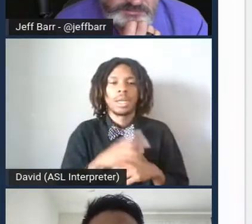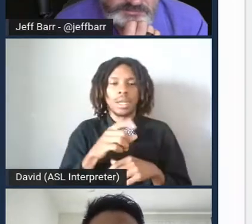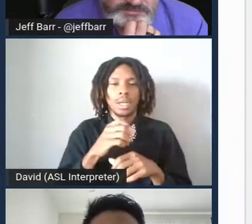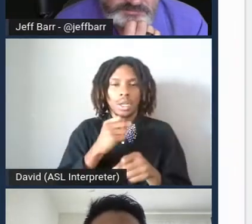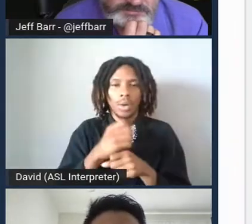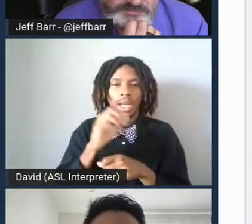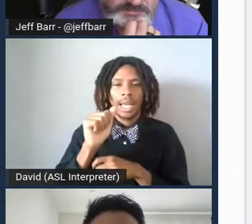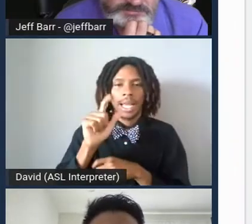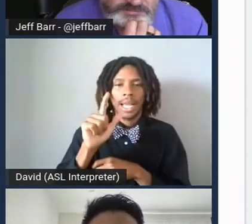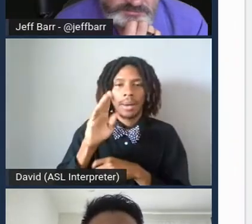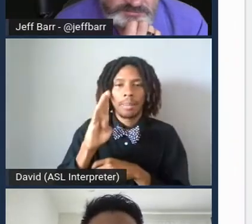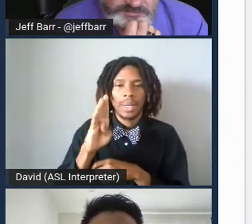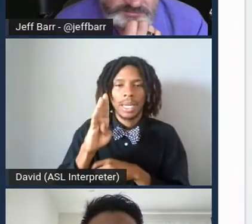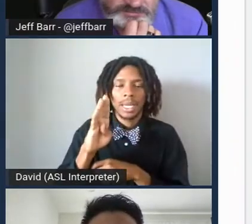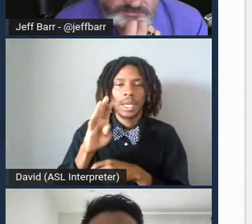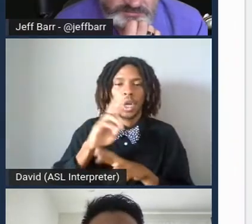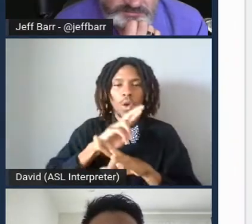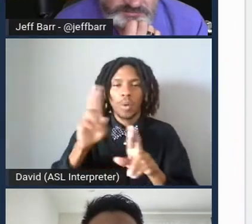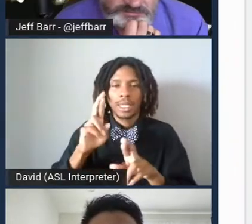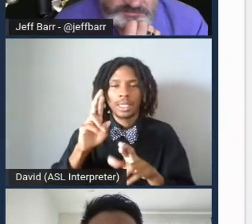ALB readiness checks.